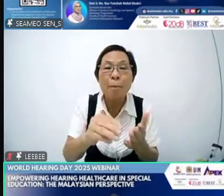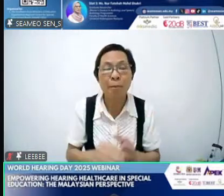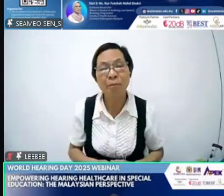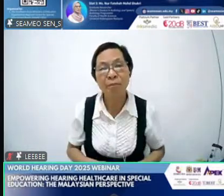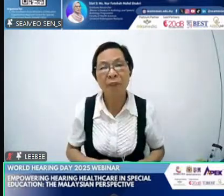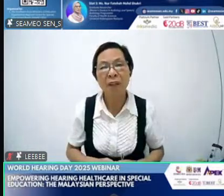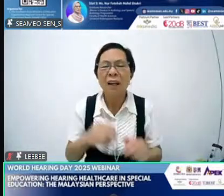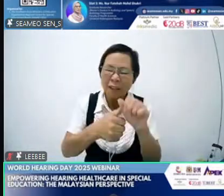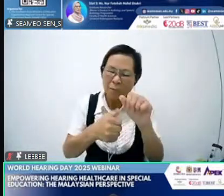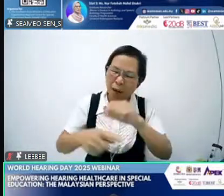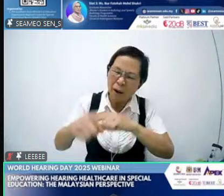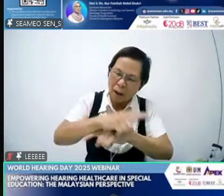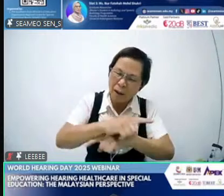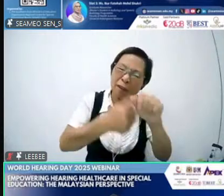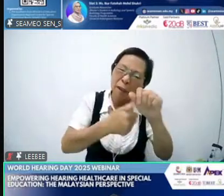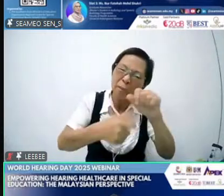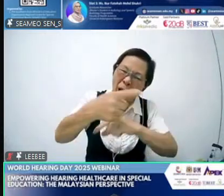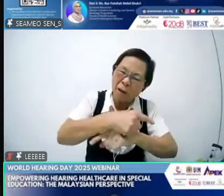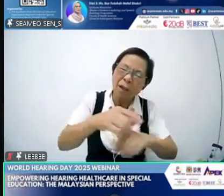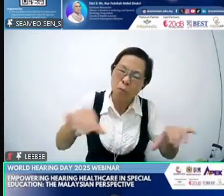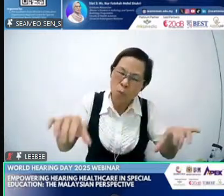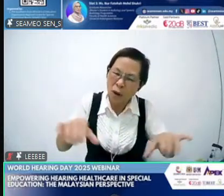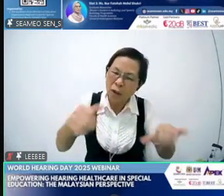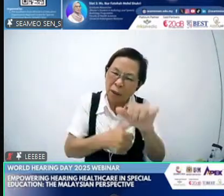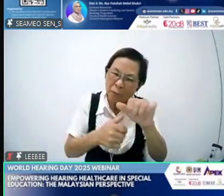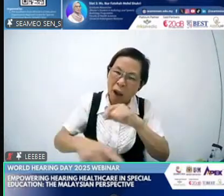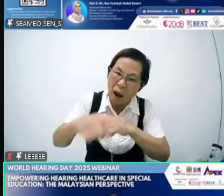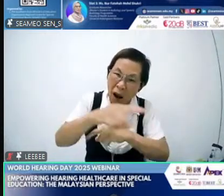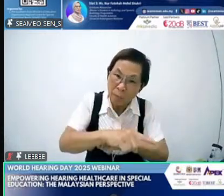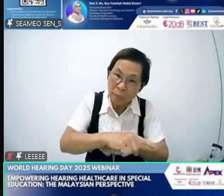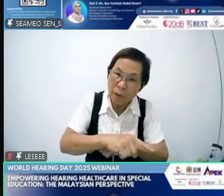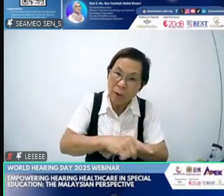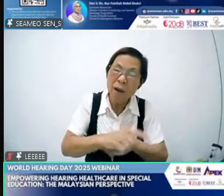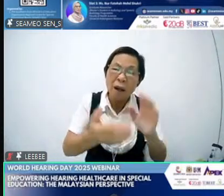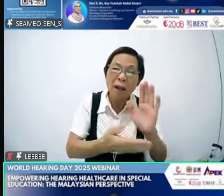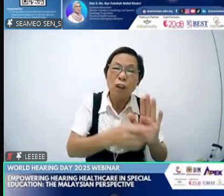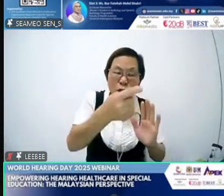as shown here. Stethoscope use increased from